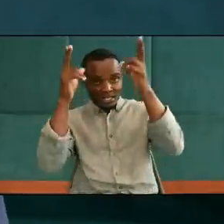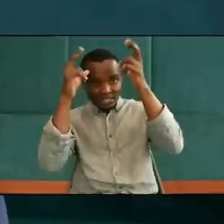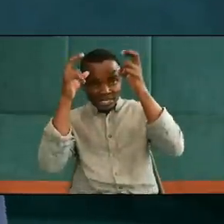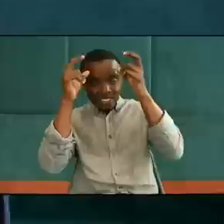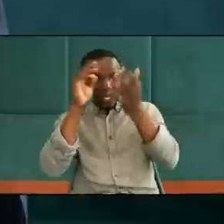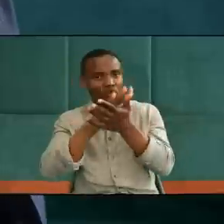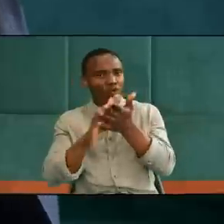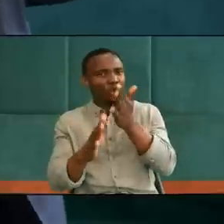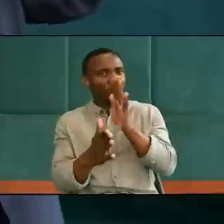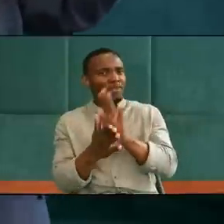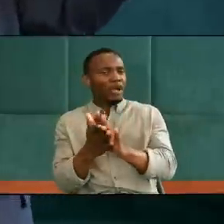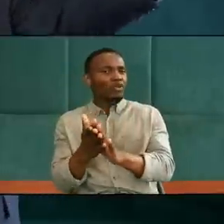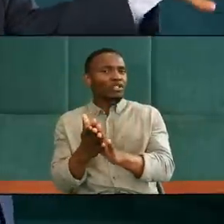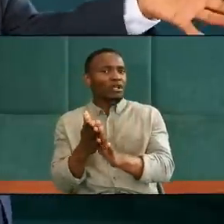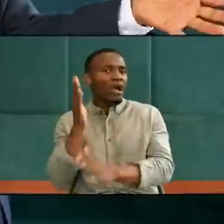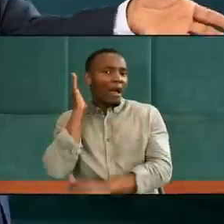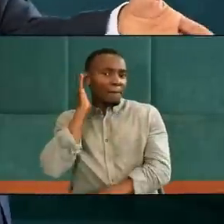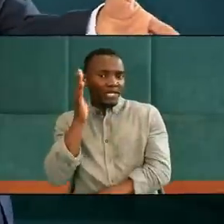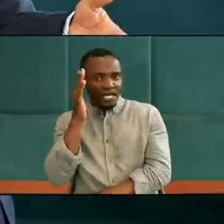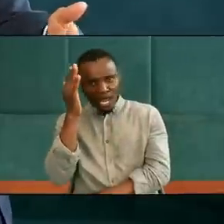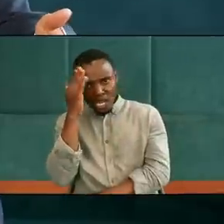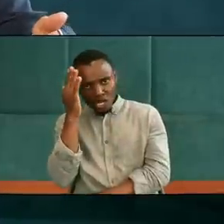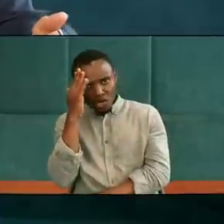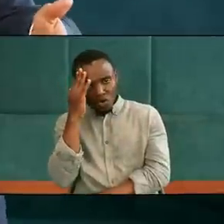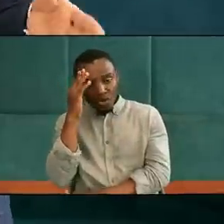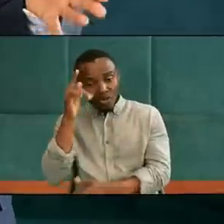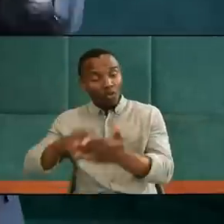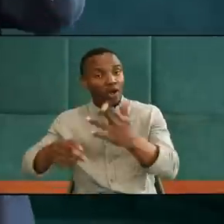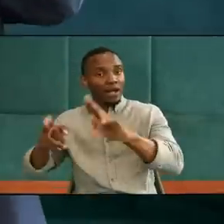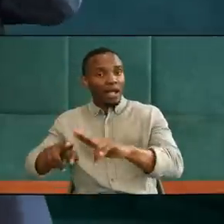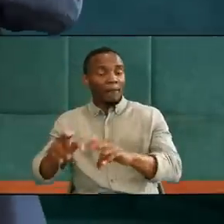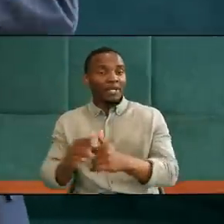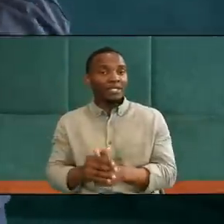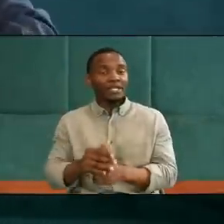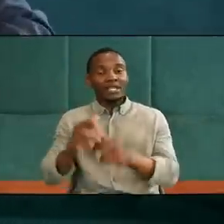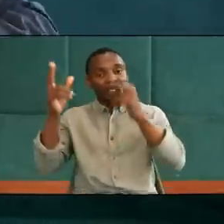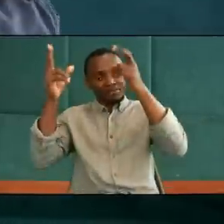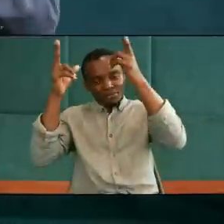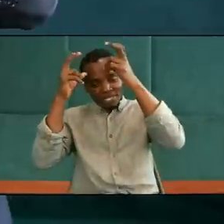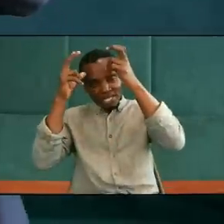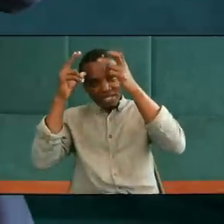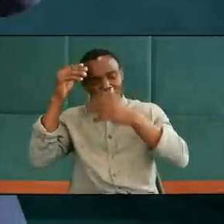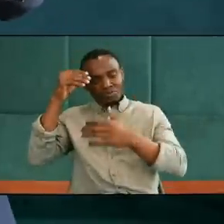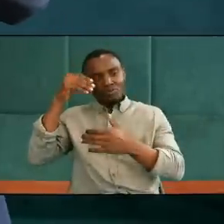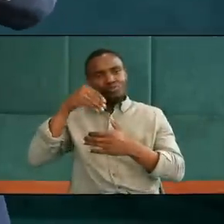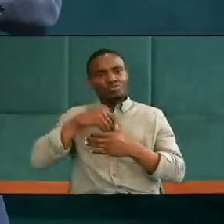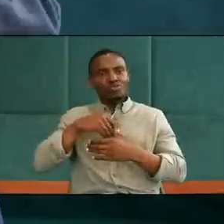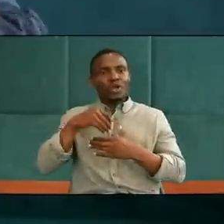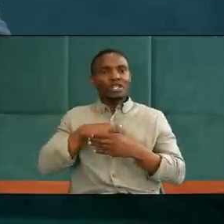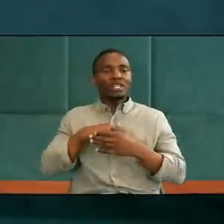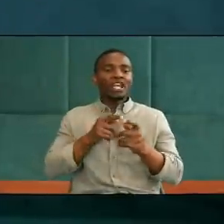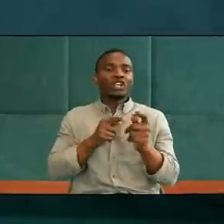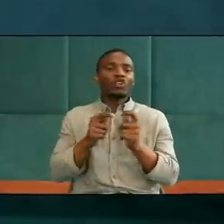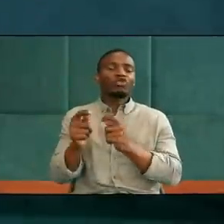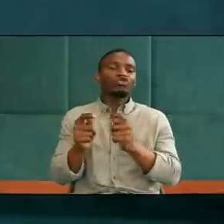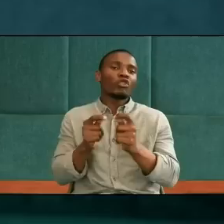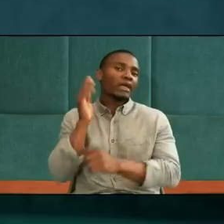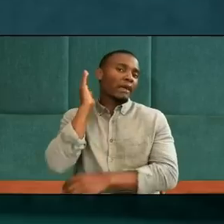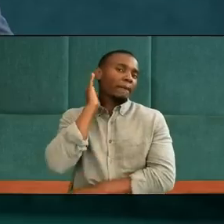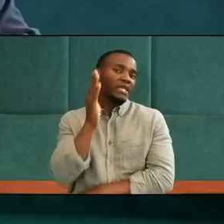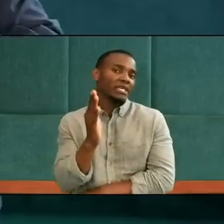without Peter being aware of what happened, Satan was already in control of him.